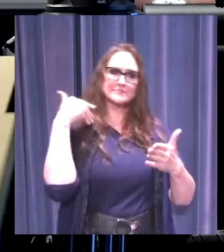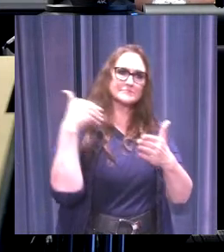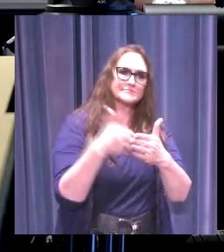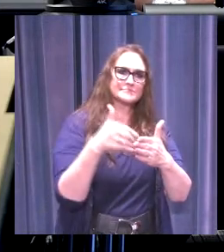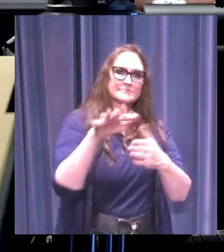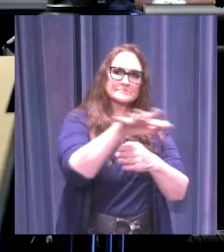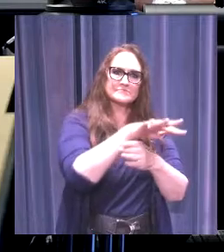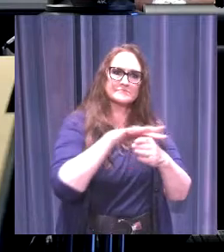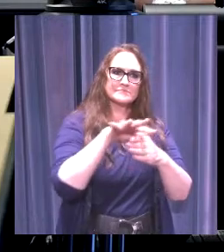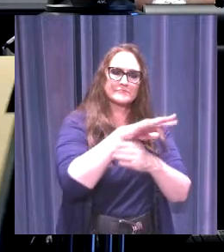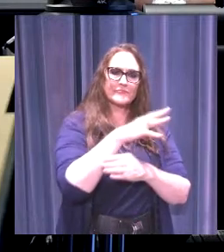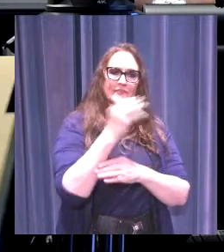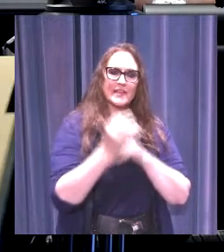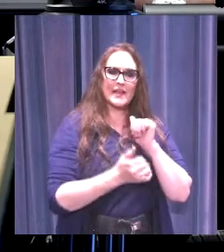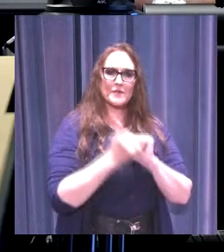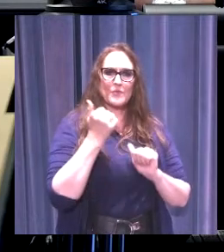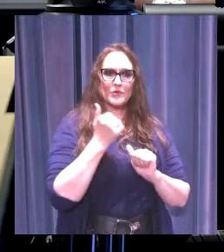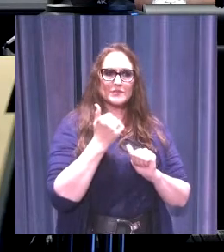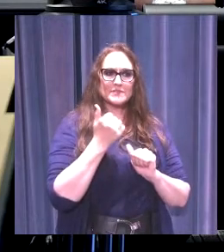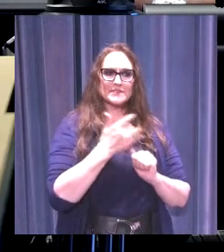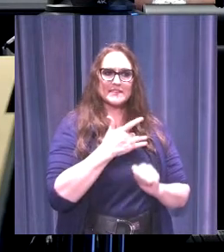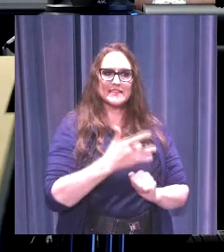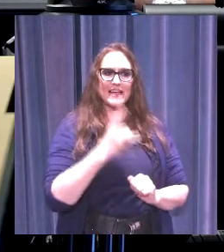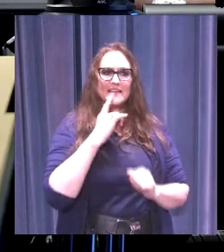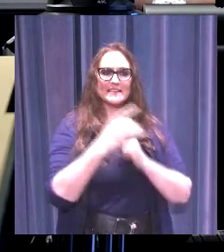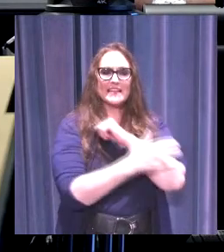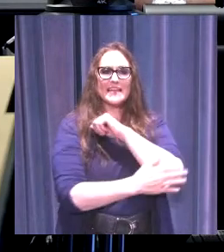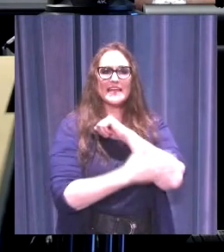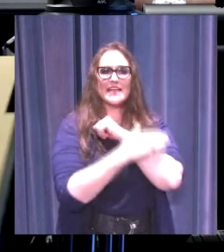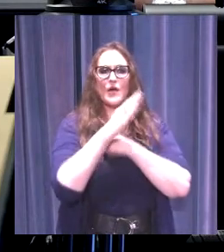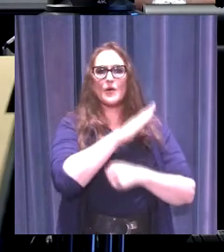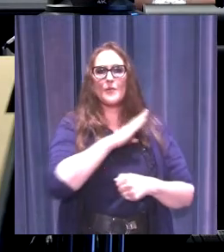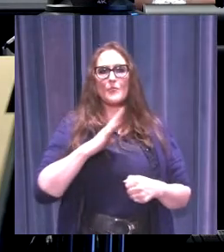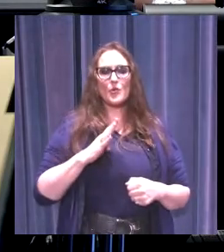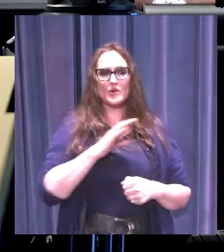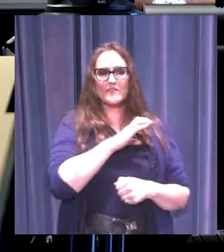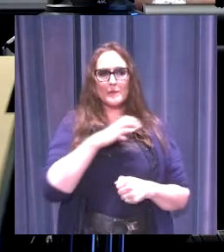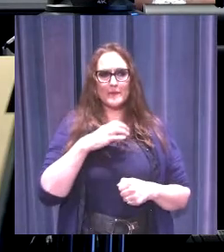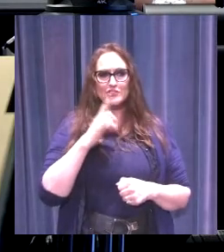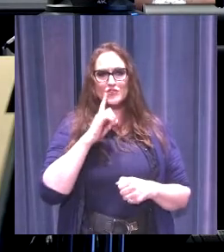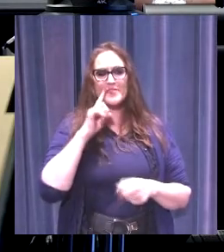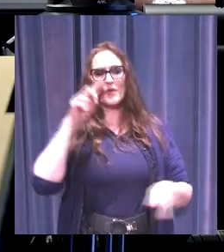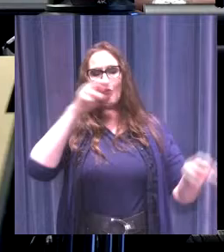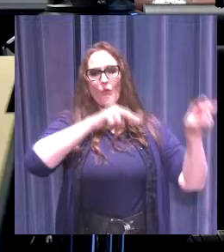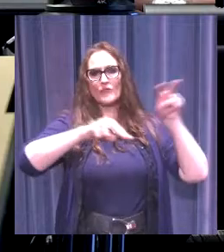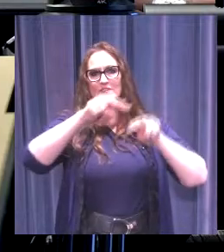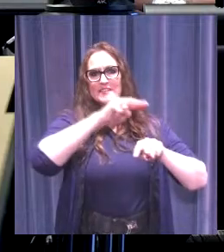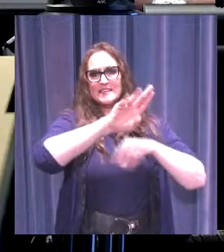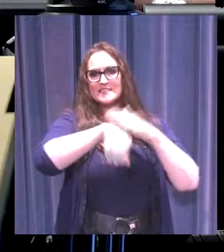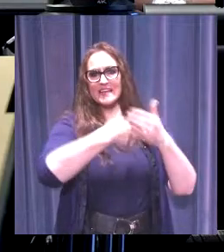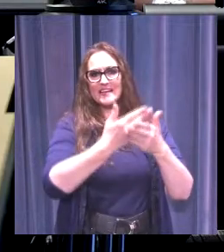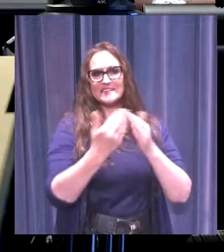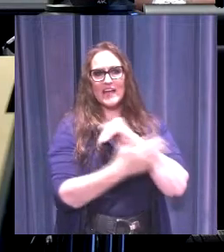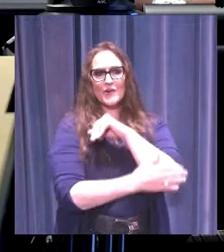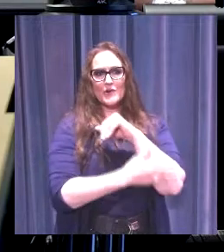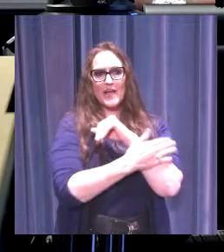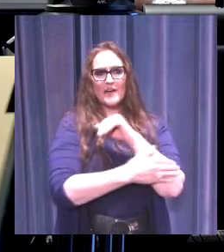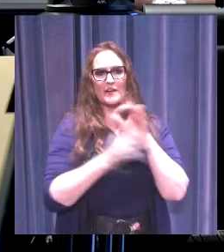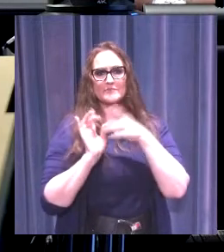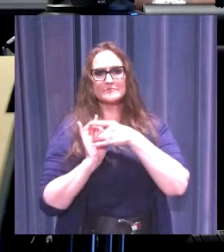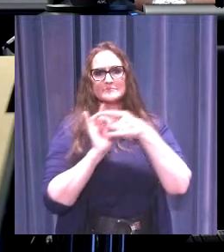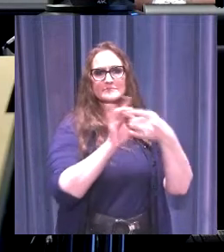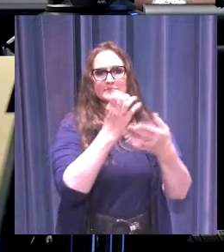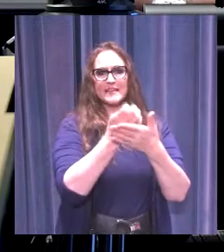proximity, and most likely the County Board of Commissioners, which oversees the entire county when it comes to